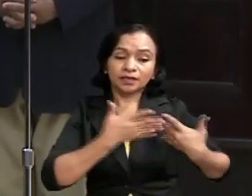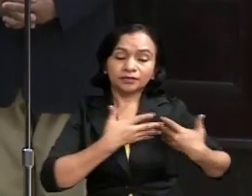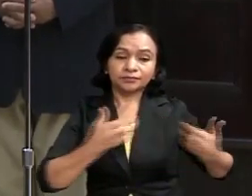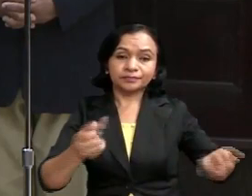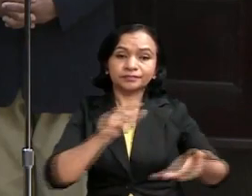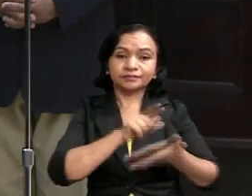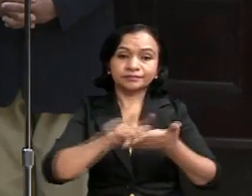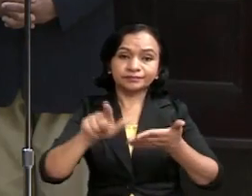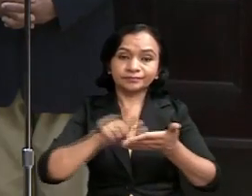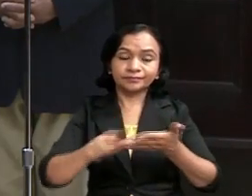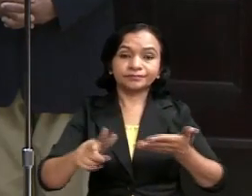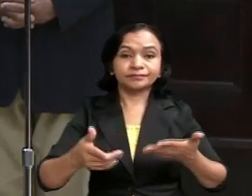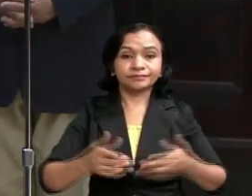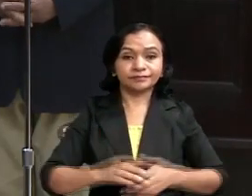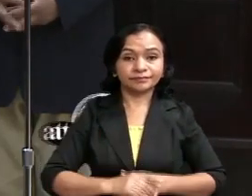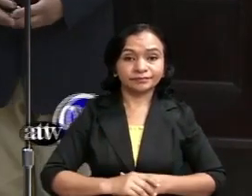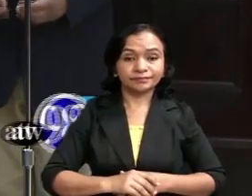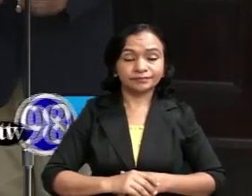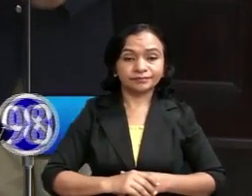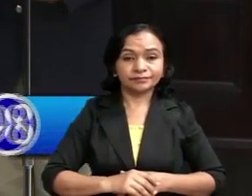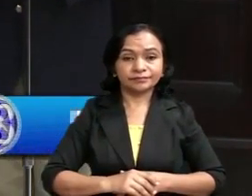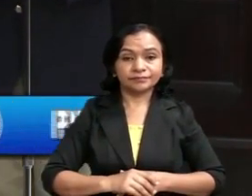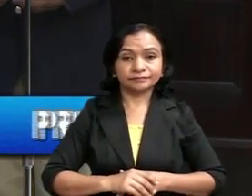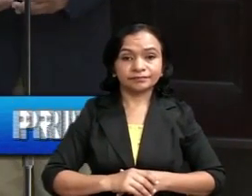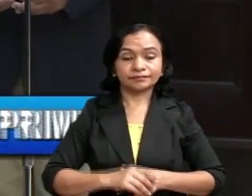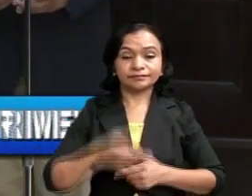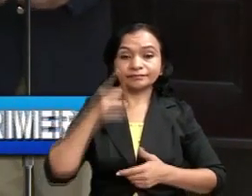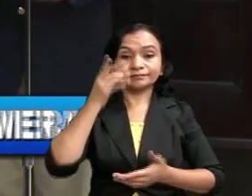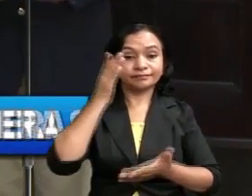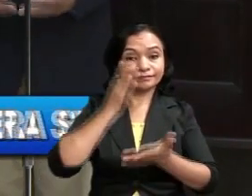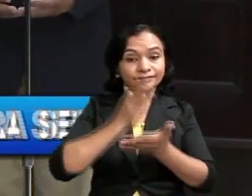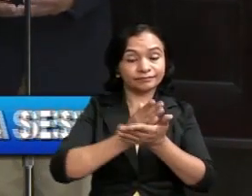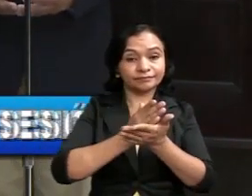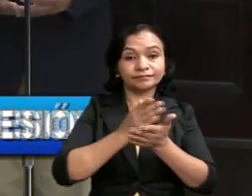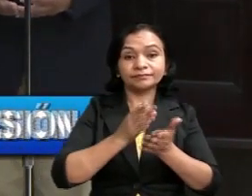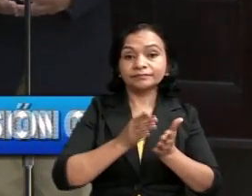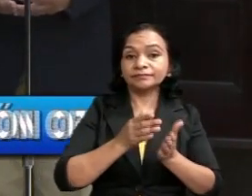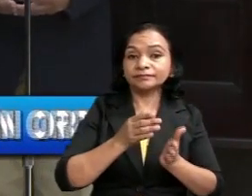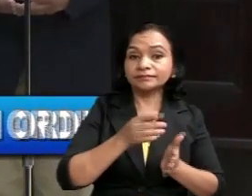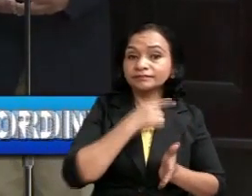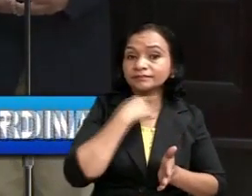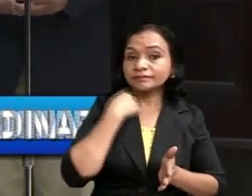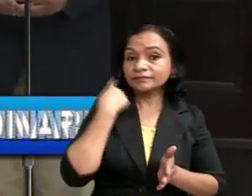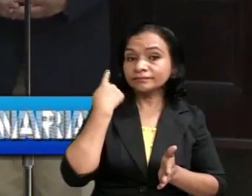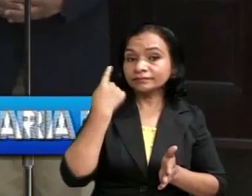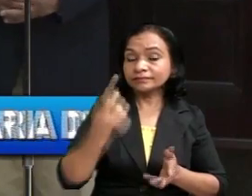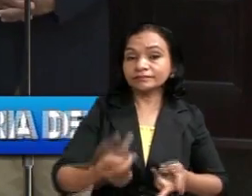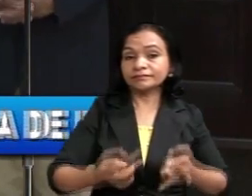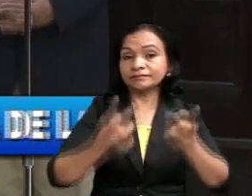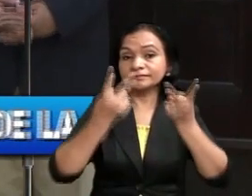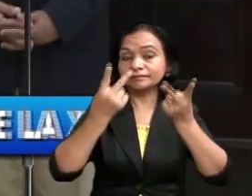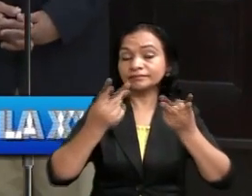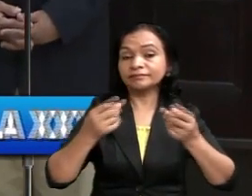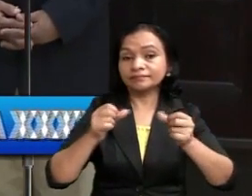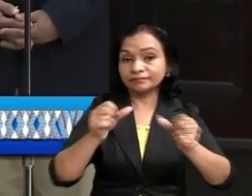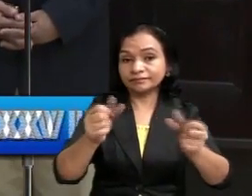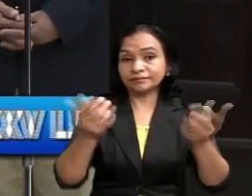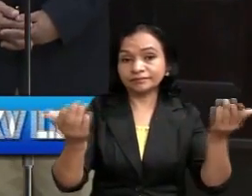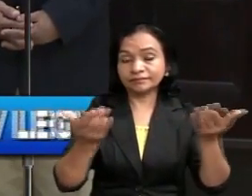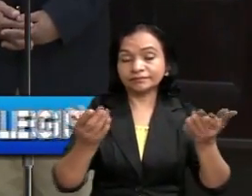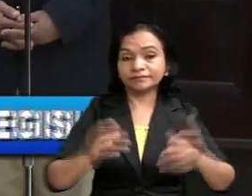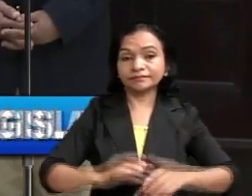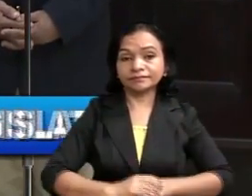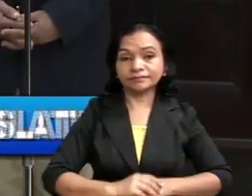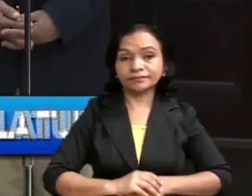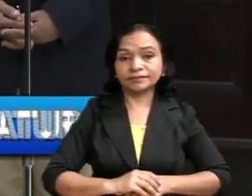comes to the Father except through me." Él dijo, "Yo soy el camino, la verdad y la vida, y nadie va al Padre sino por mí." The Bible says, "As many